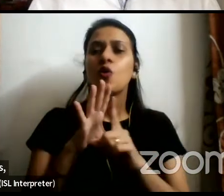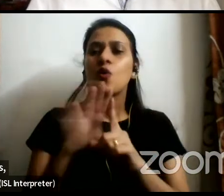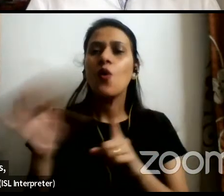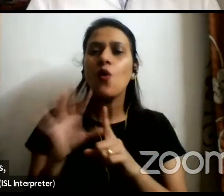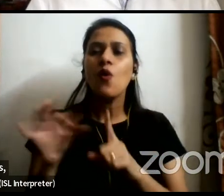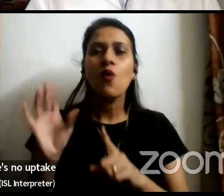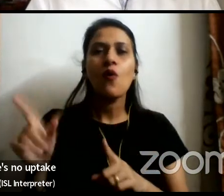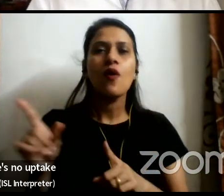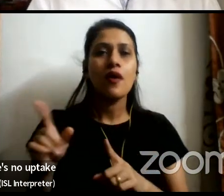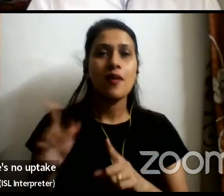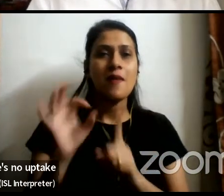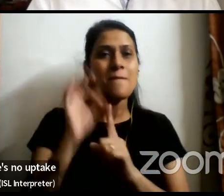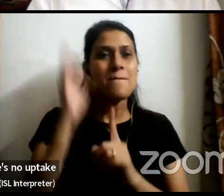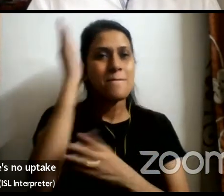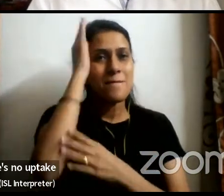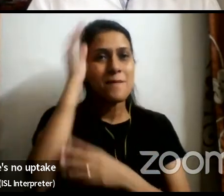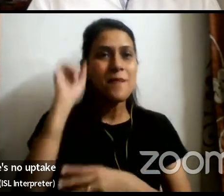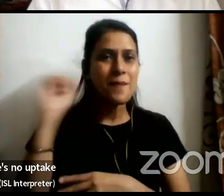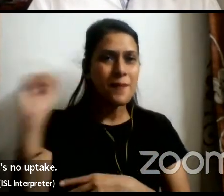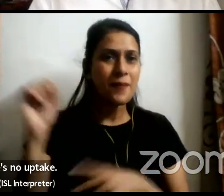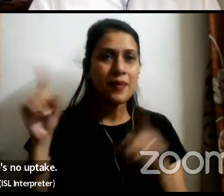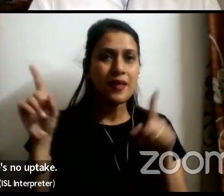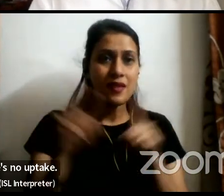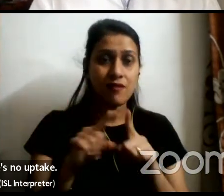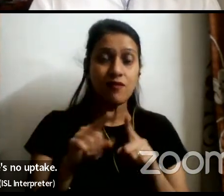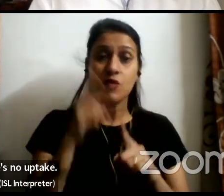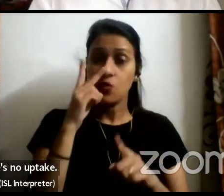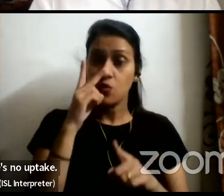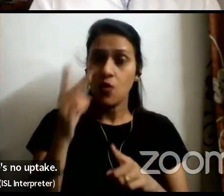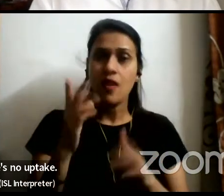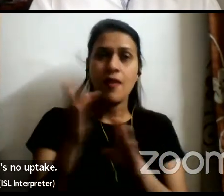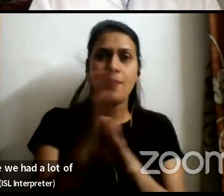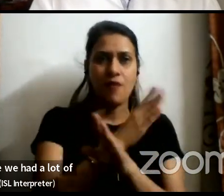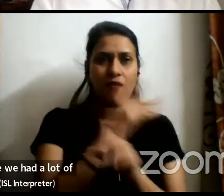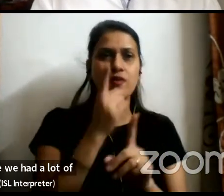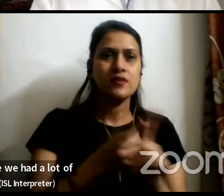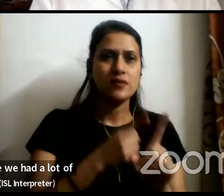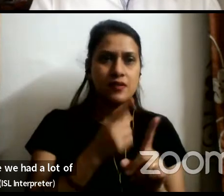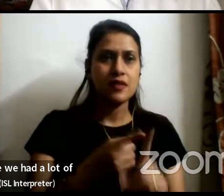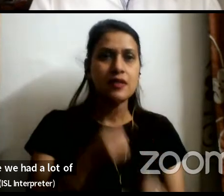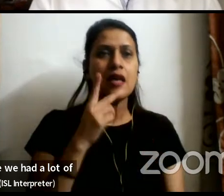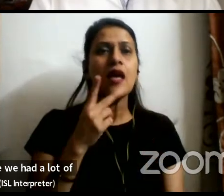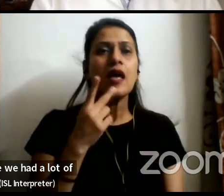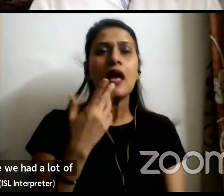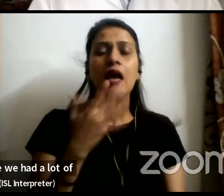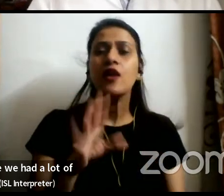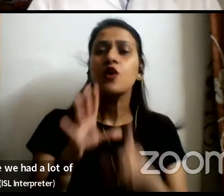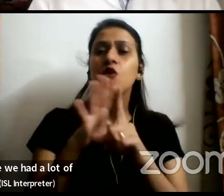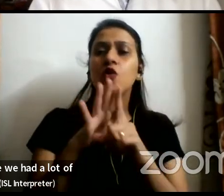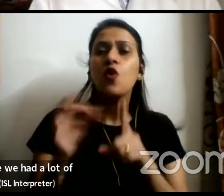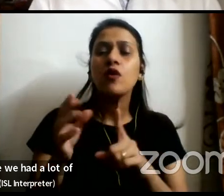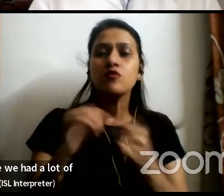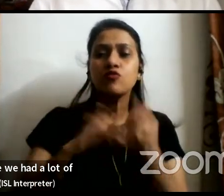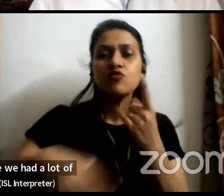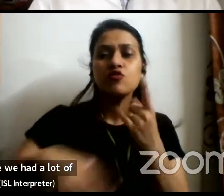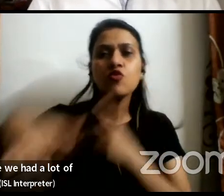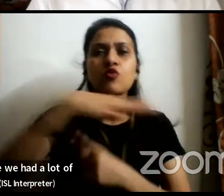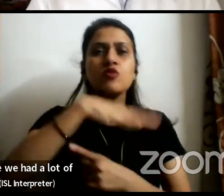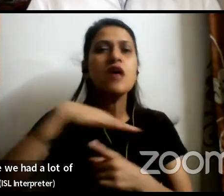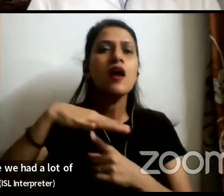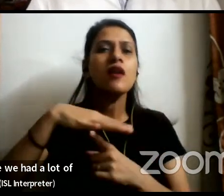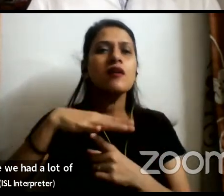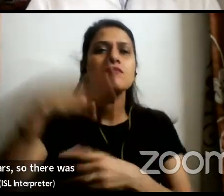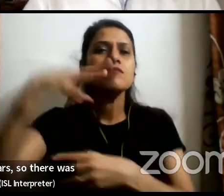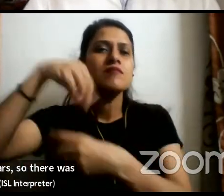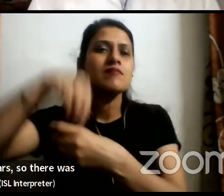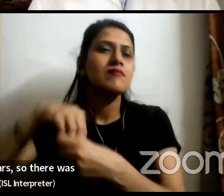in Pakistan, where we had a lot of suo motu notices in the early years. So there was no uptake from the society. But the interaction